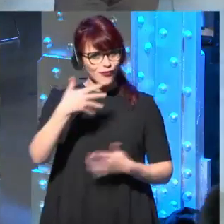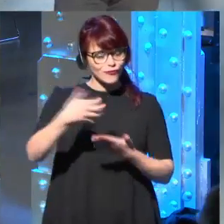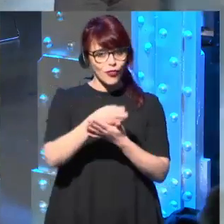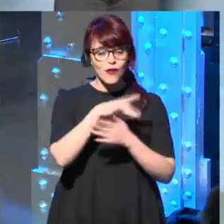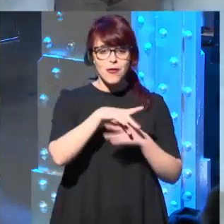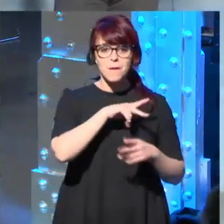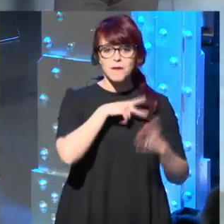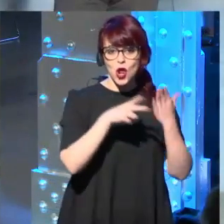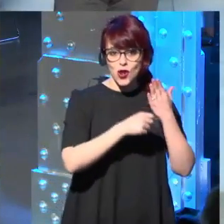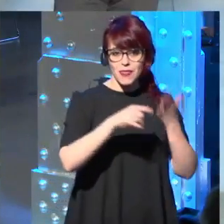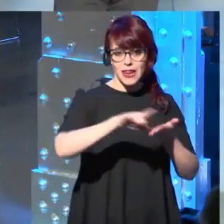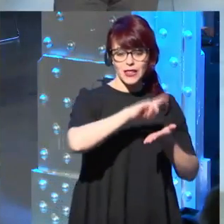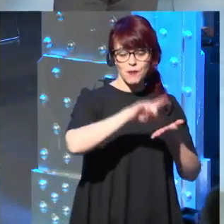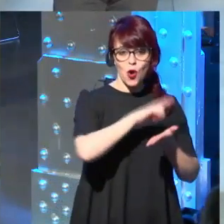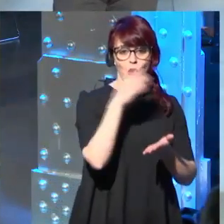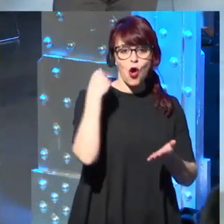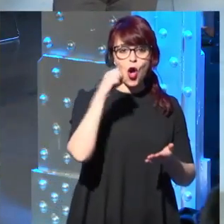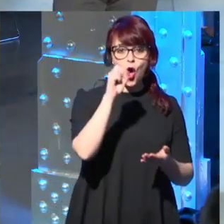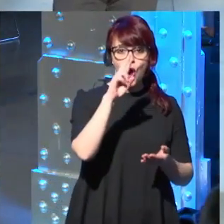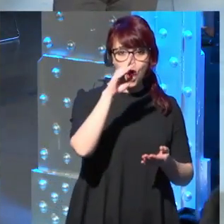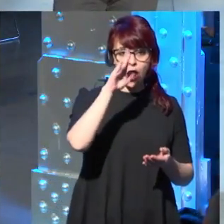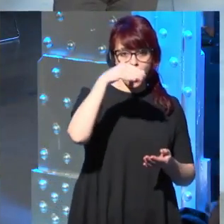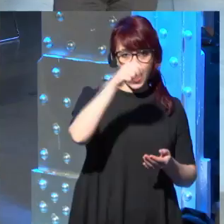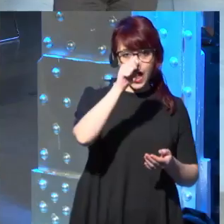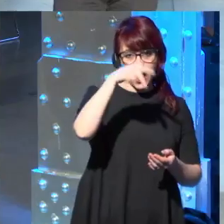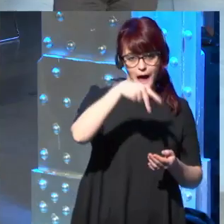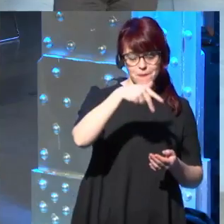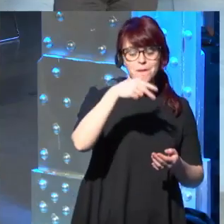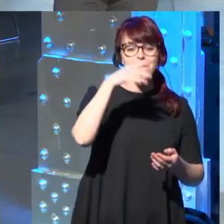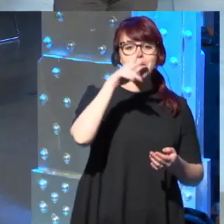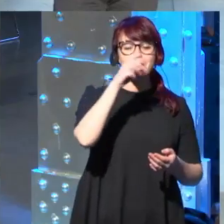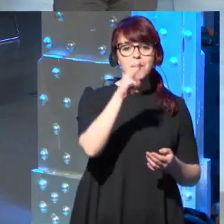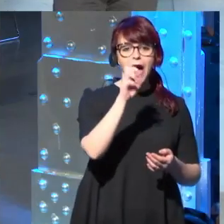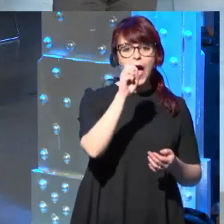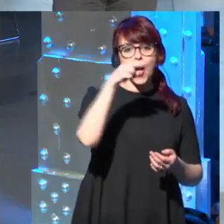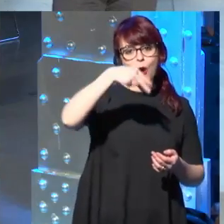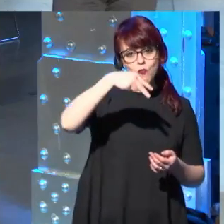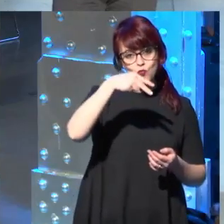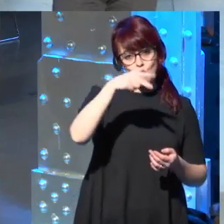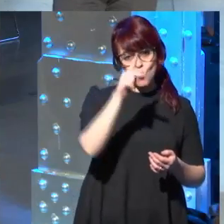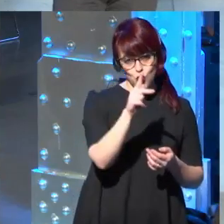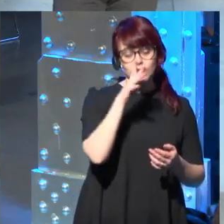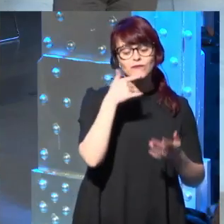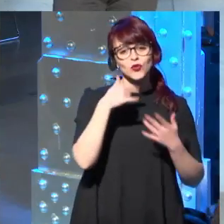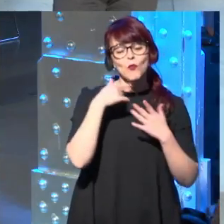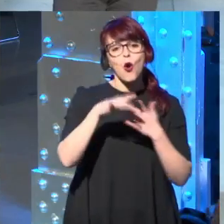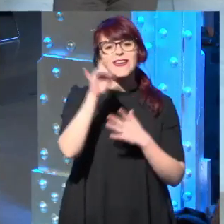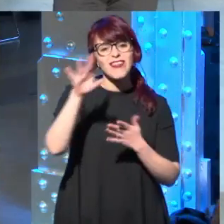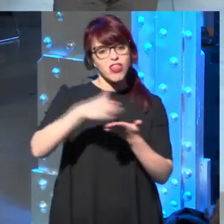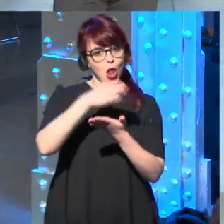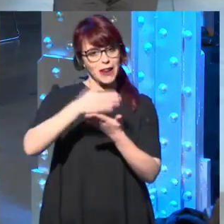already. And he is going to have a discussion with the Nobel Prize winner Orhan Pamuk. We